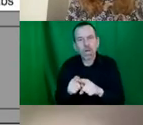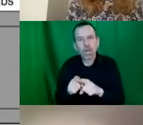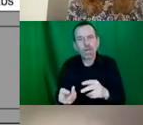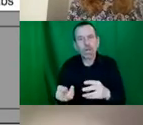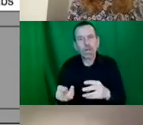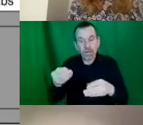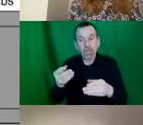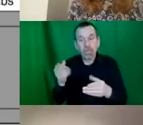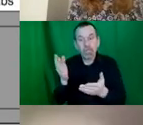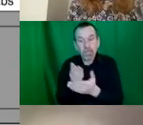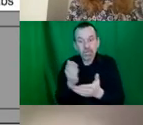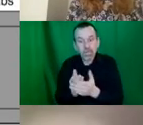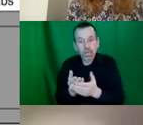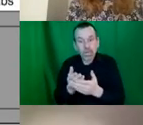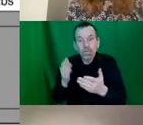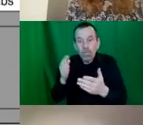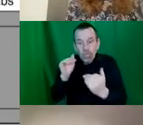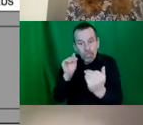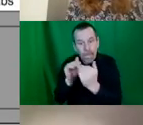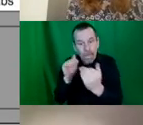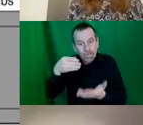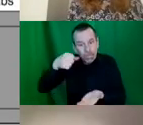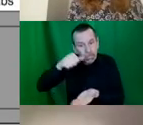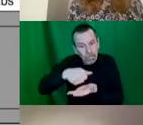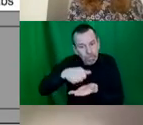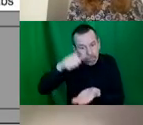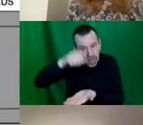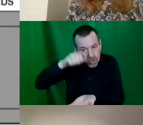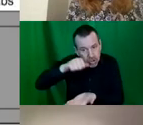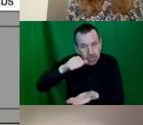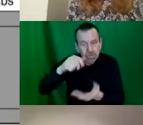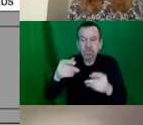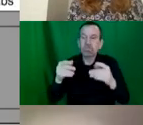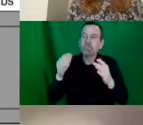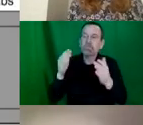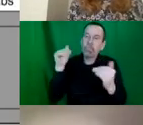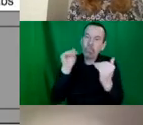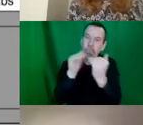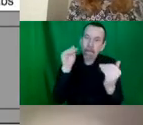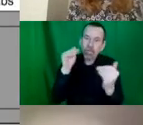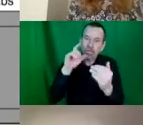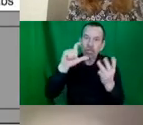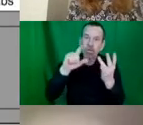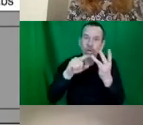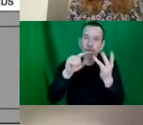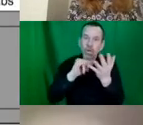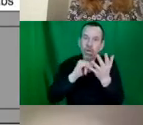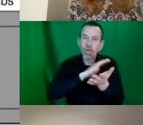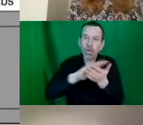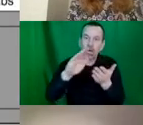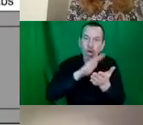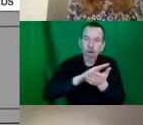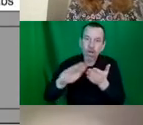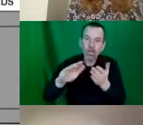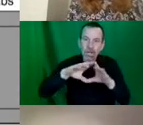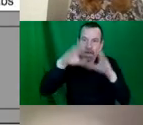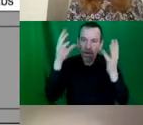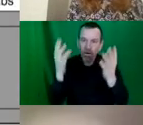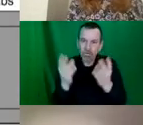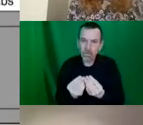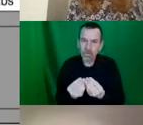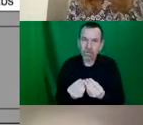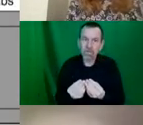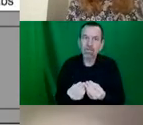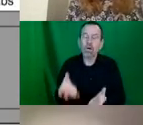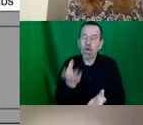budget, adhering to relevant cost guidelines, being as economical as possible, particularly when considering the availability of materials, the needs